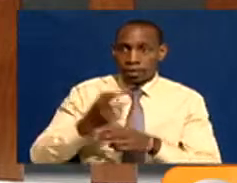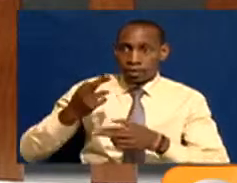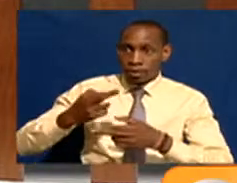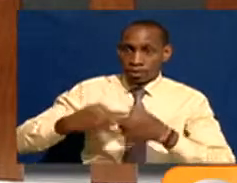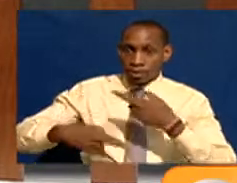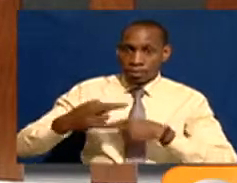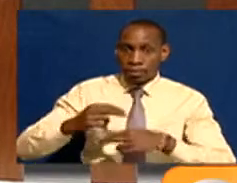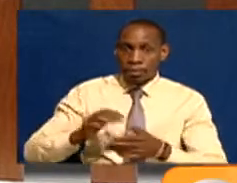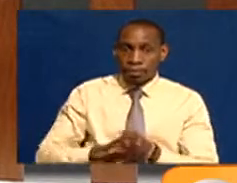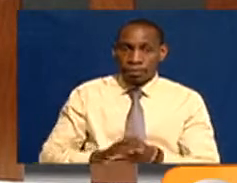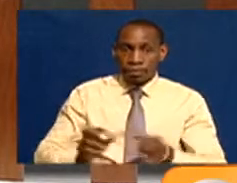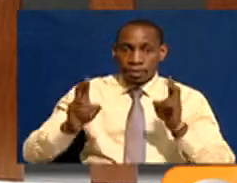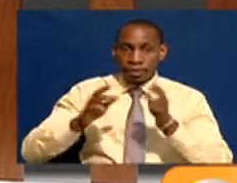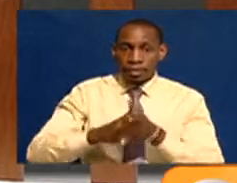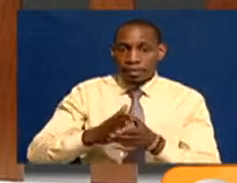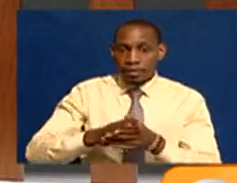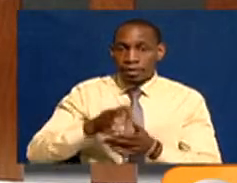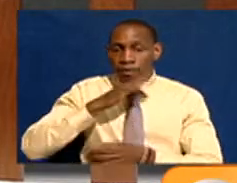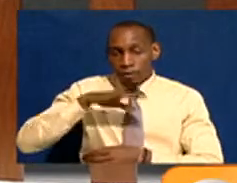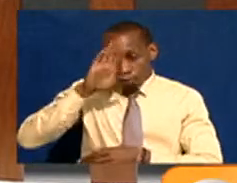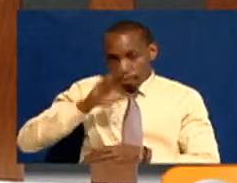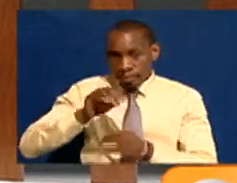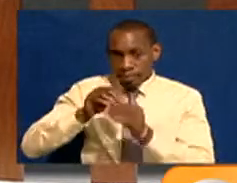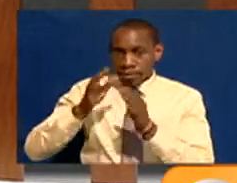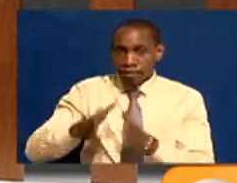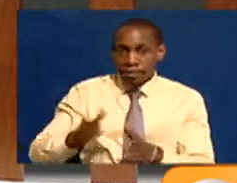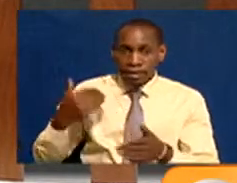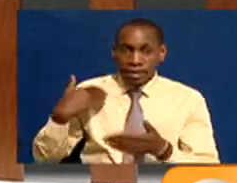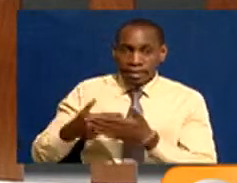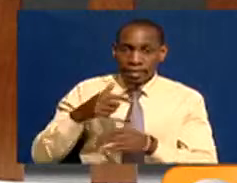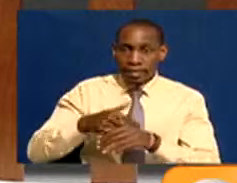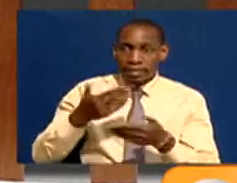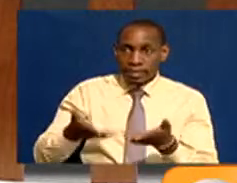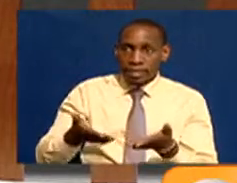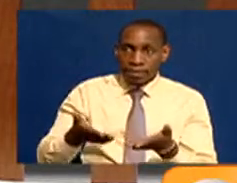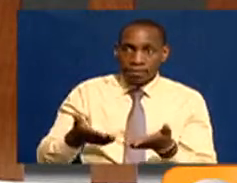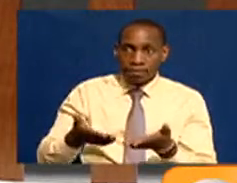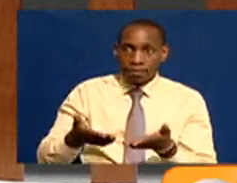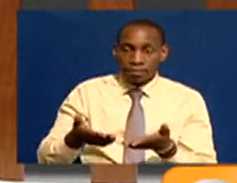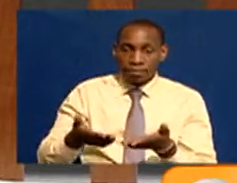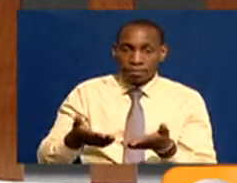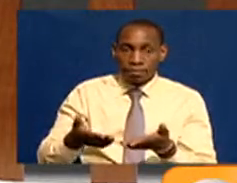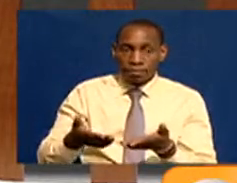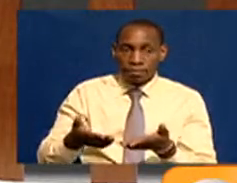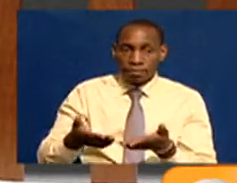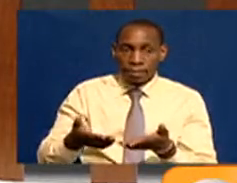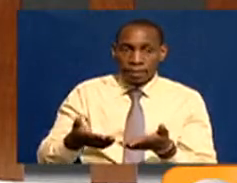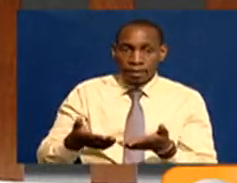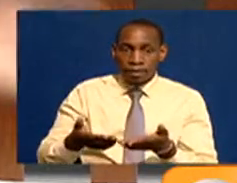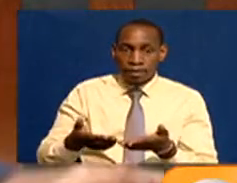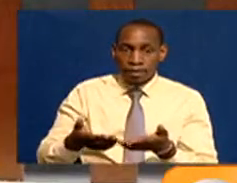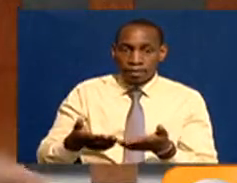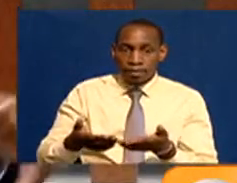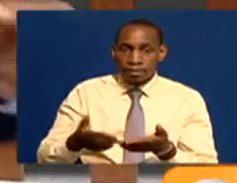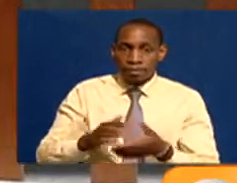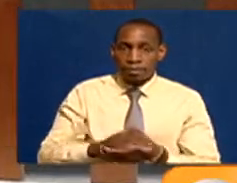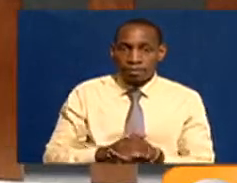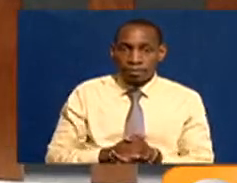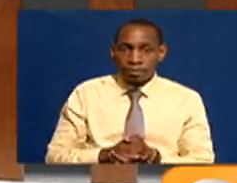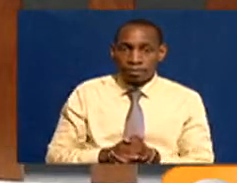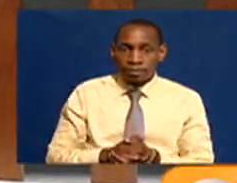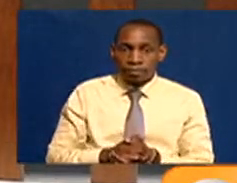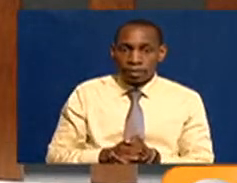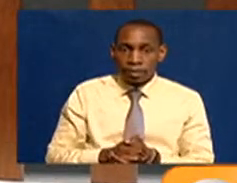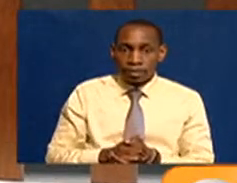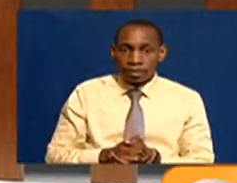very sad thing of frustrating an investor. Until now, we roll back on a private body to become, we have